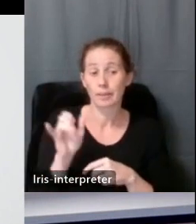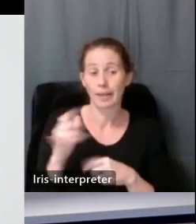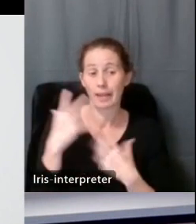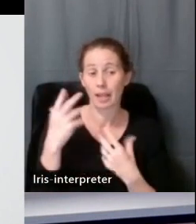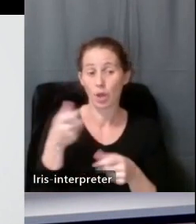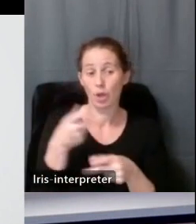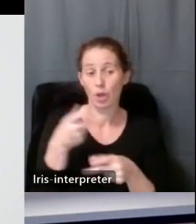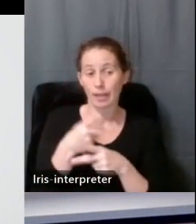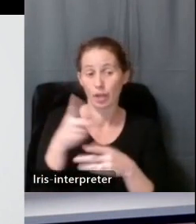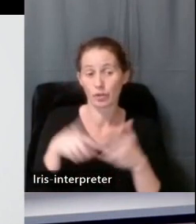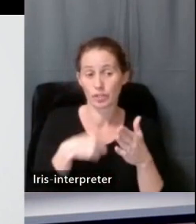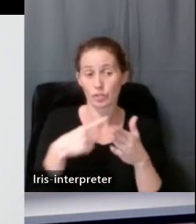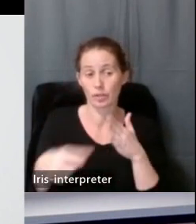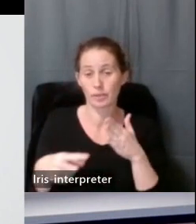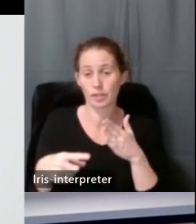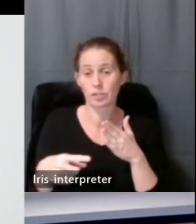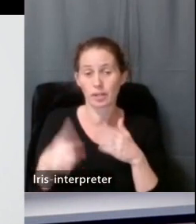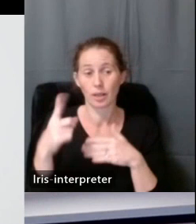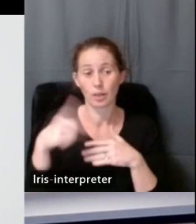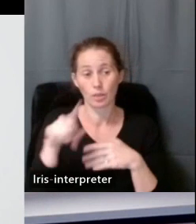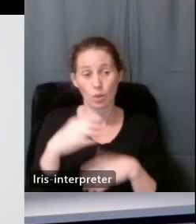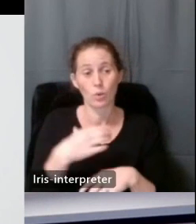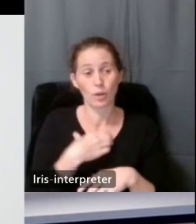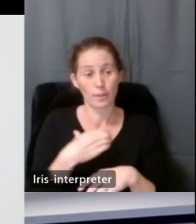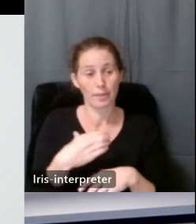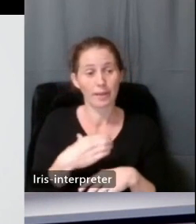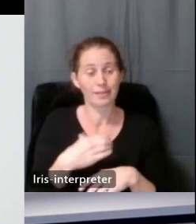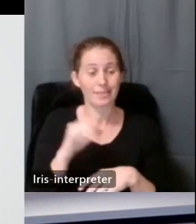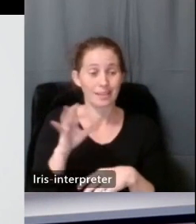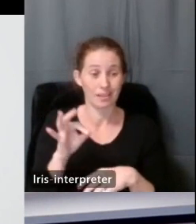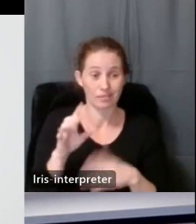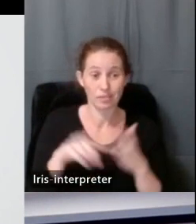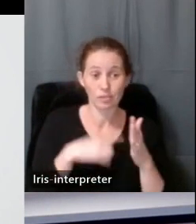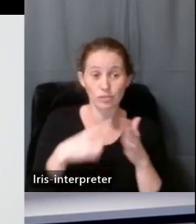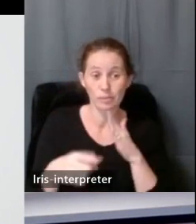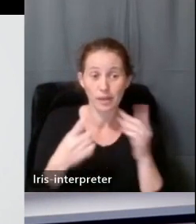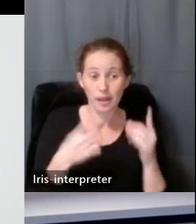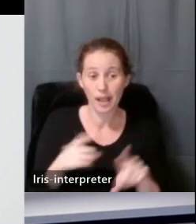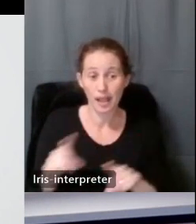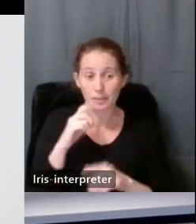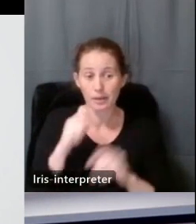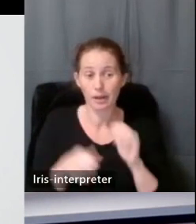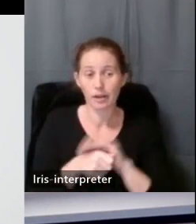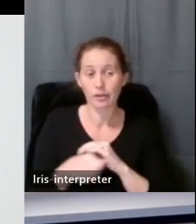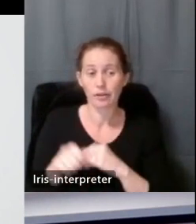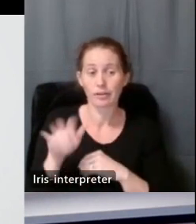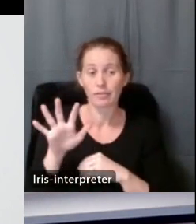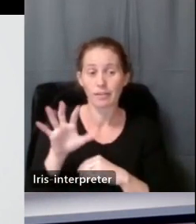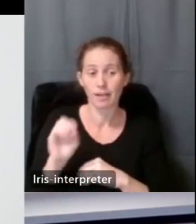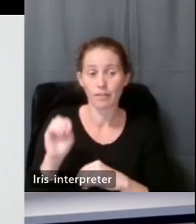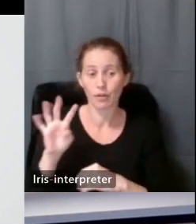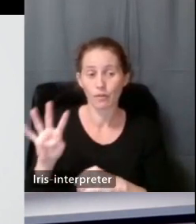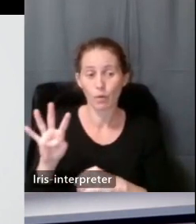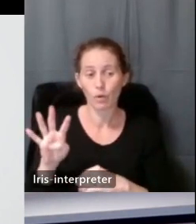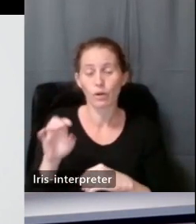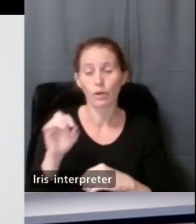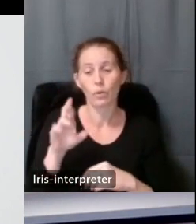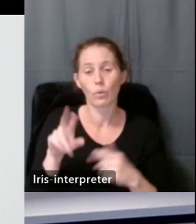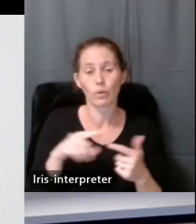healthcare discrimination, those complaints, or if there's discrimination under Section 504 or the